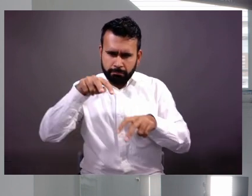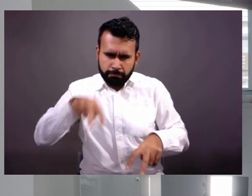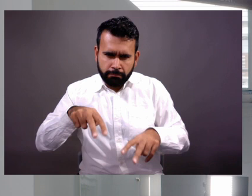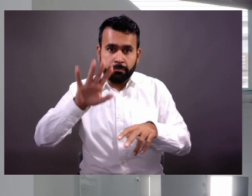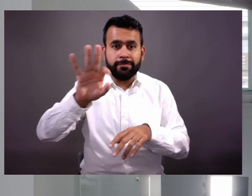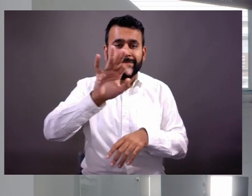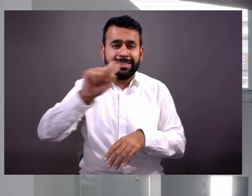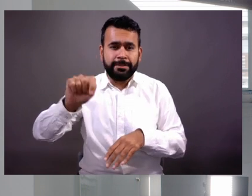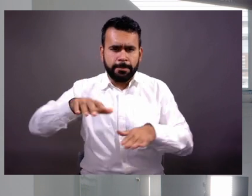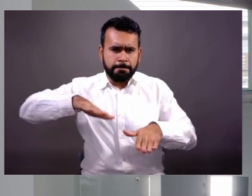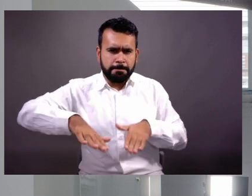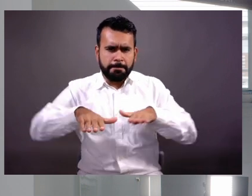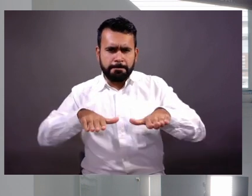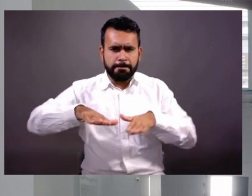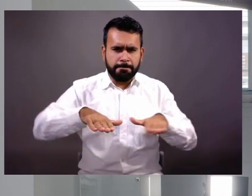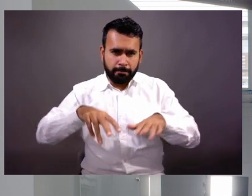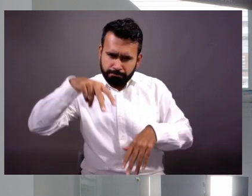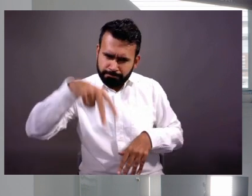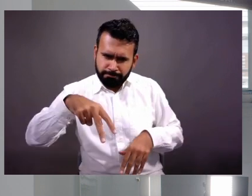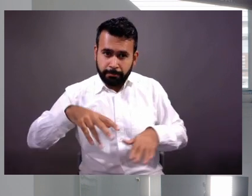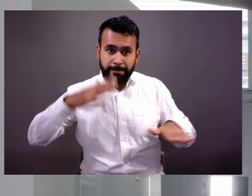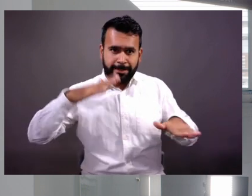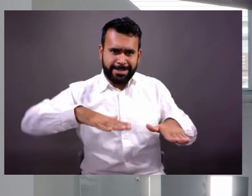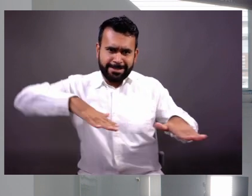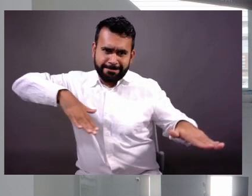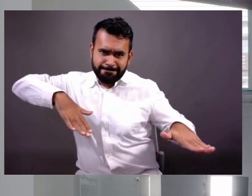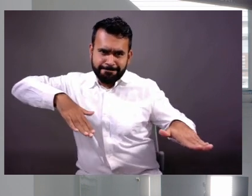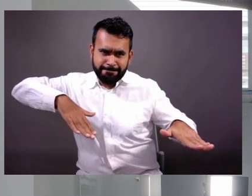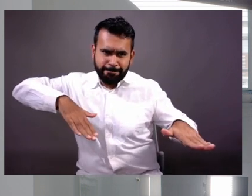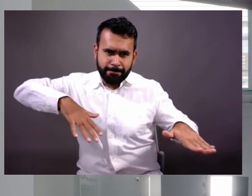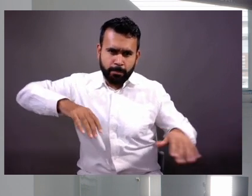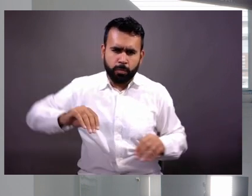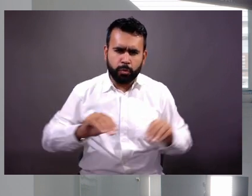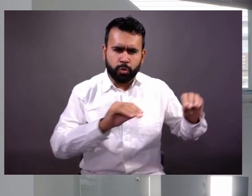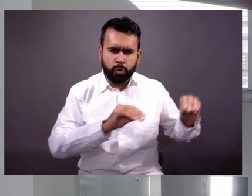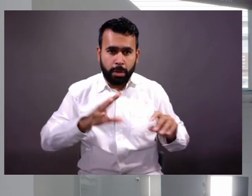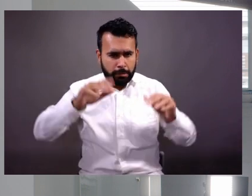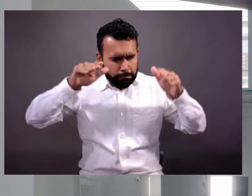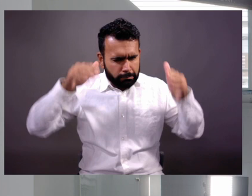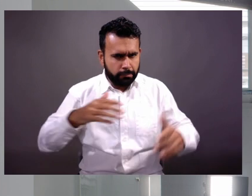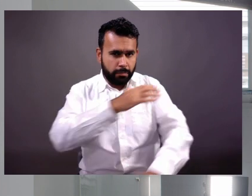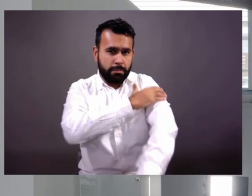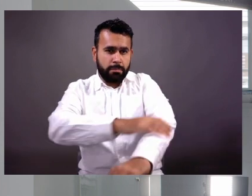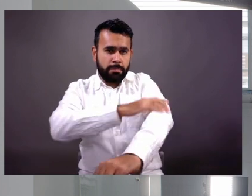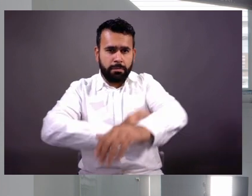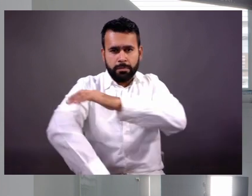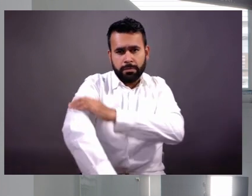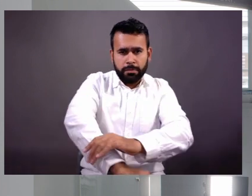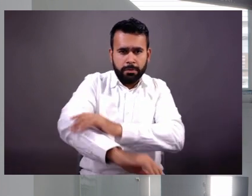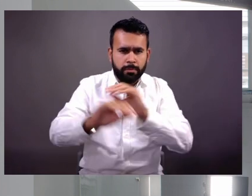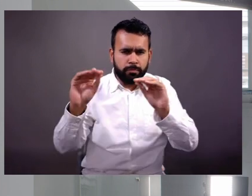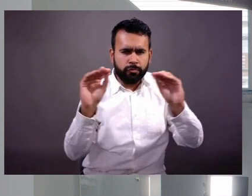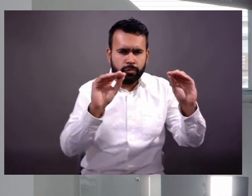to be planting our right foot out, and it's going to kind of slide along the ground and stop. And then it's going to come in, and watch,